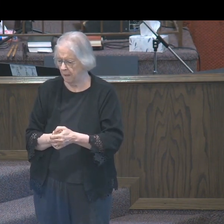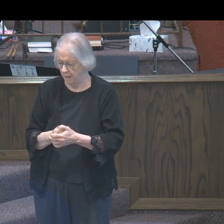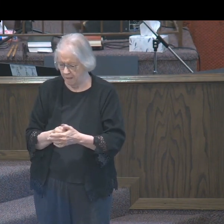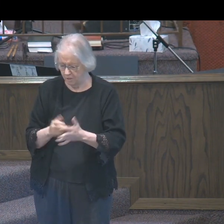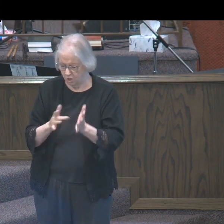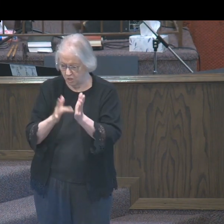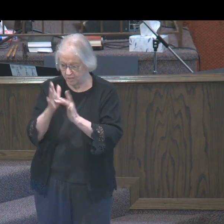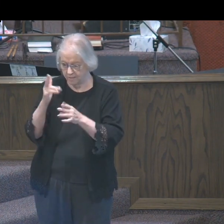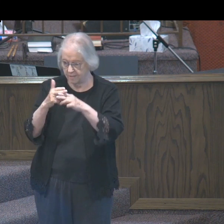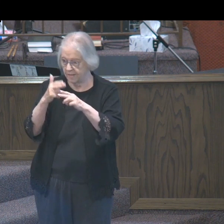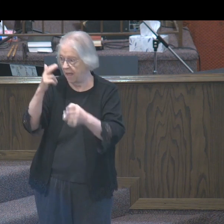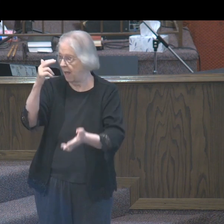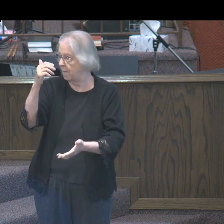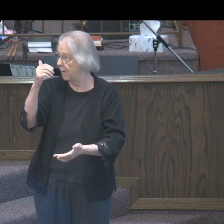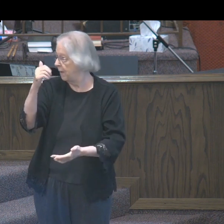Amen.